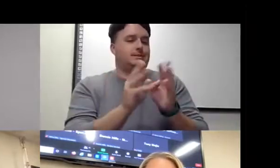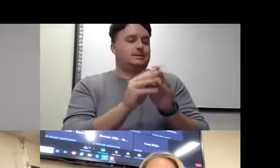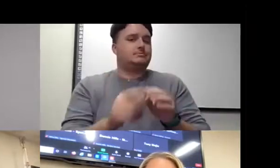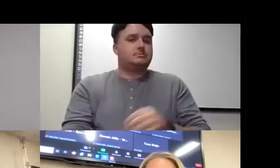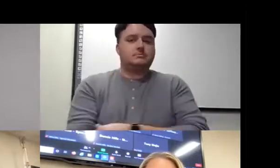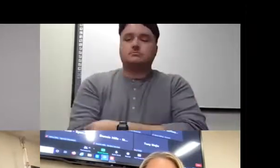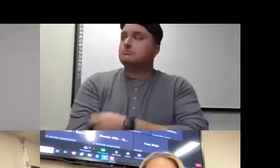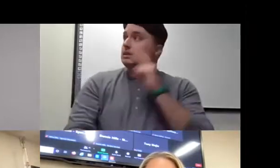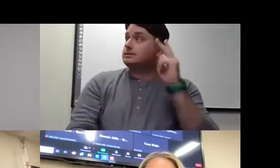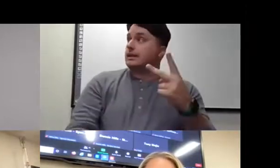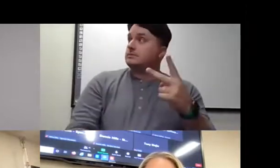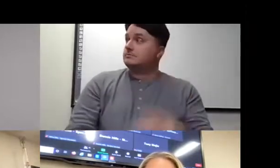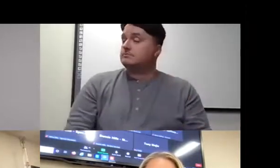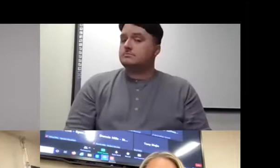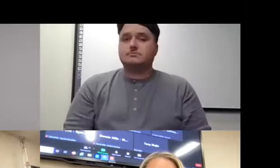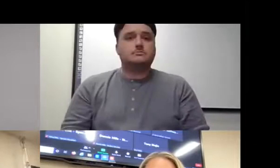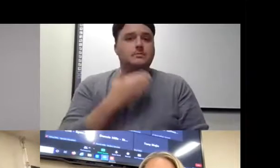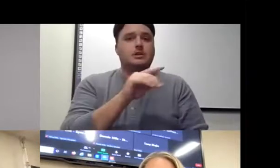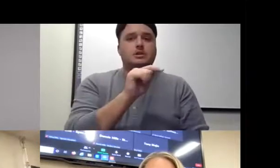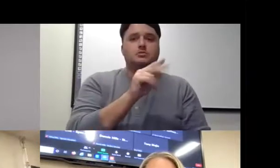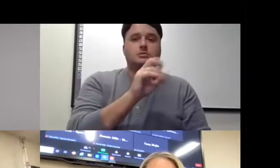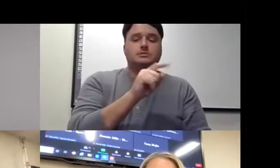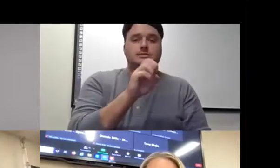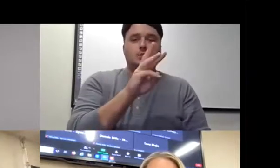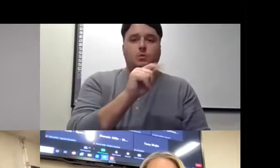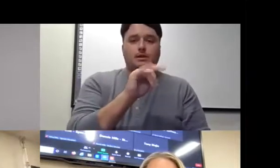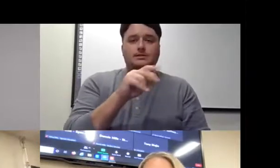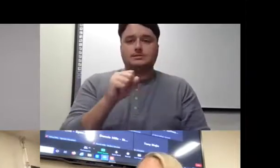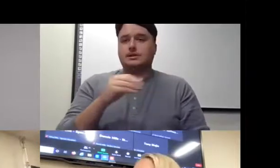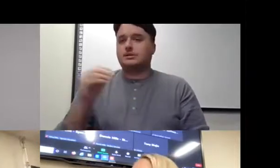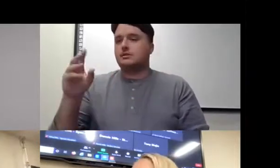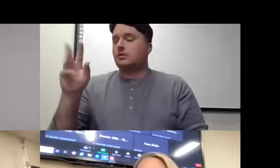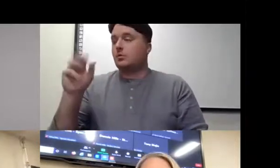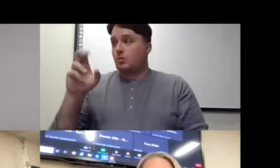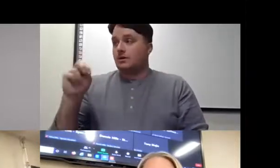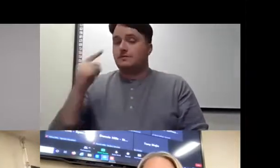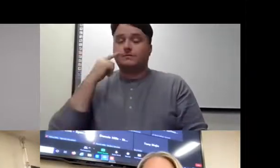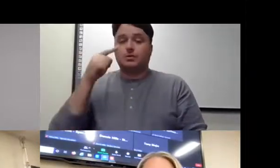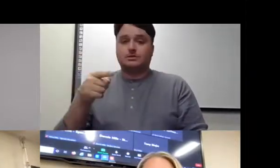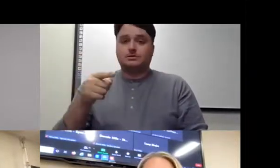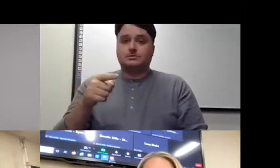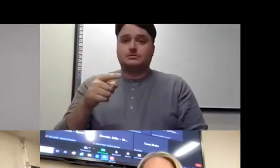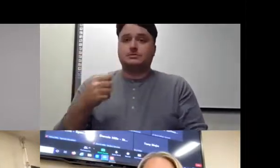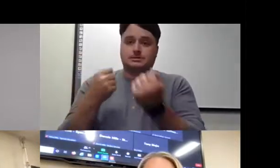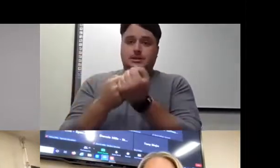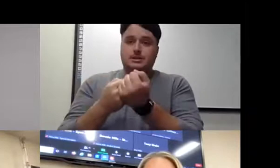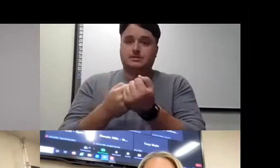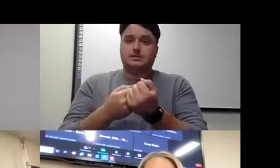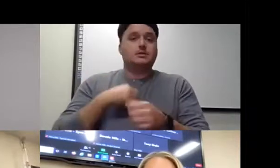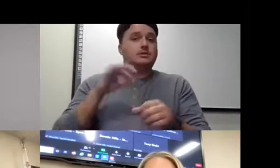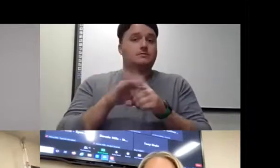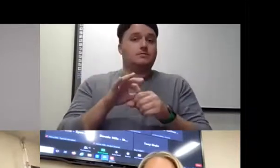I'll second. Thank you, Trustee Watkins for the motion. Trustee Warren for the second. Roll call vote. Trustee